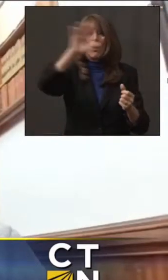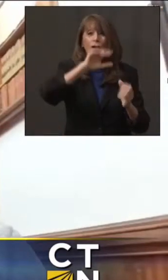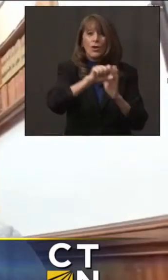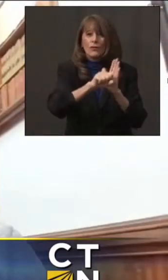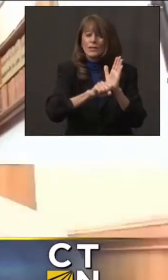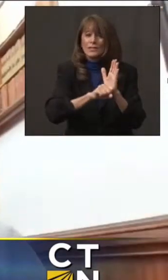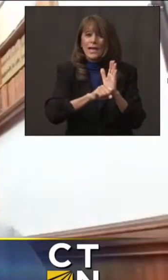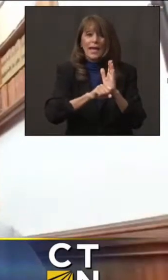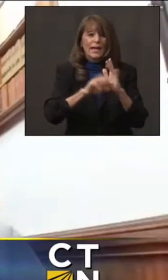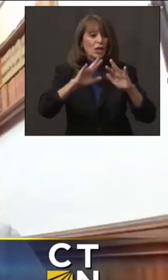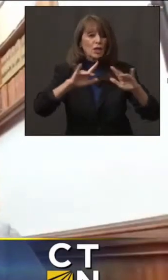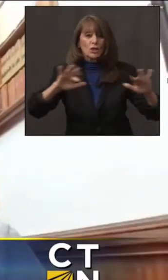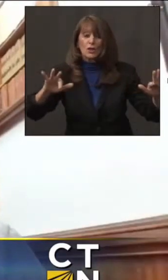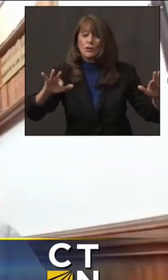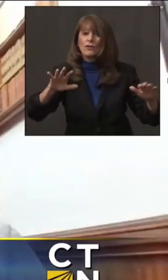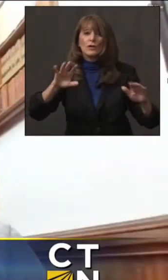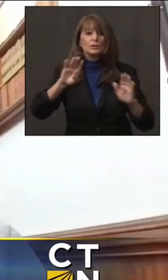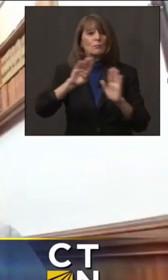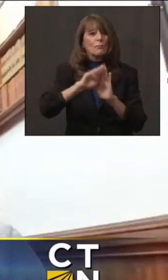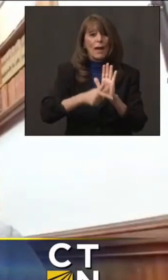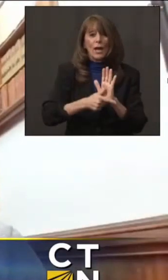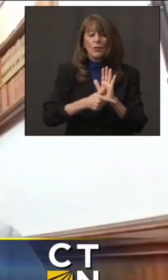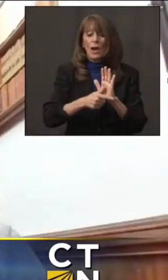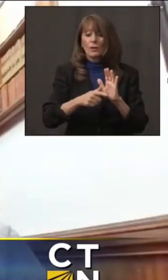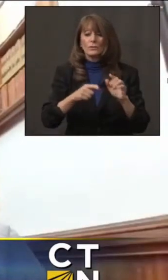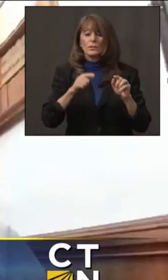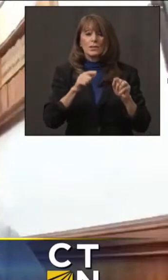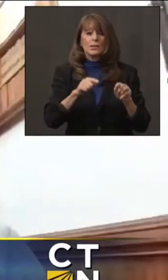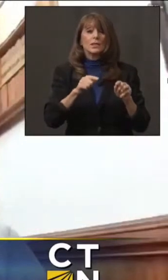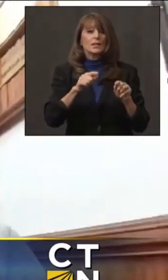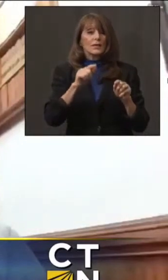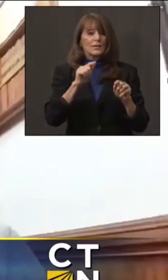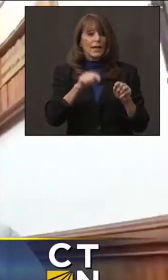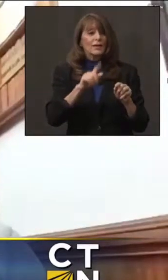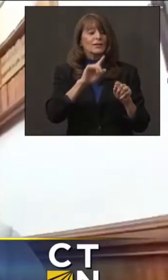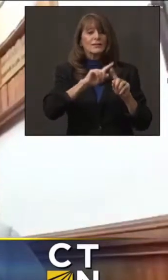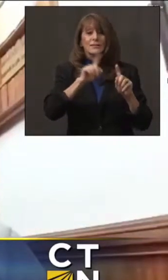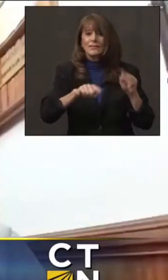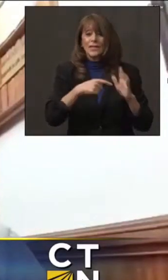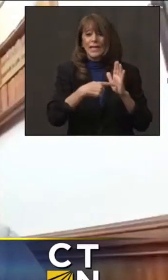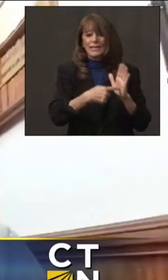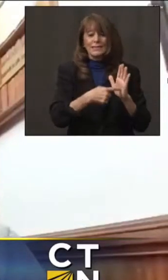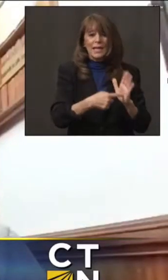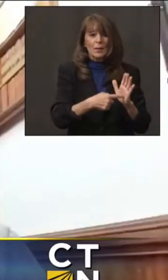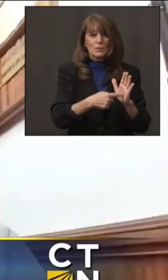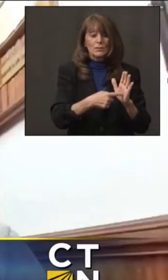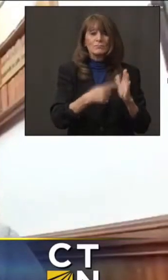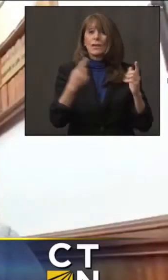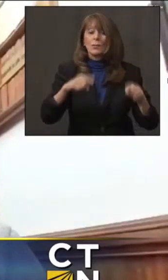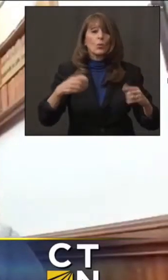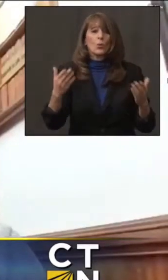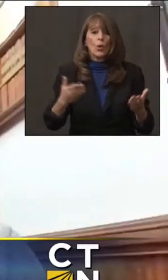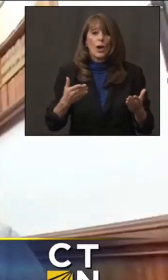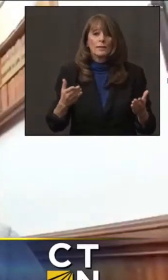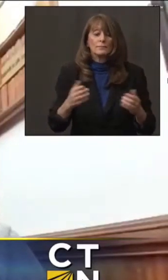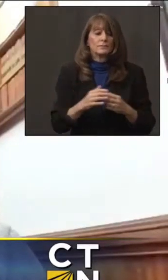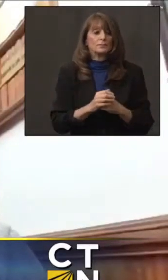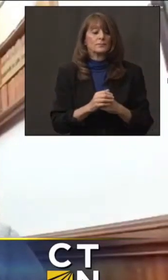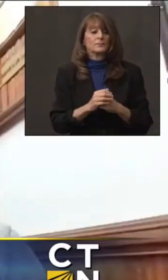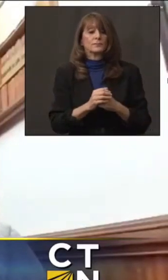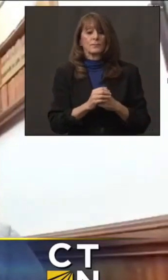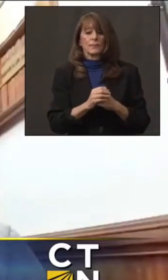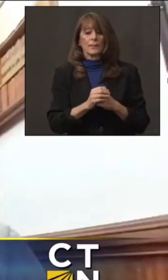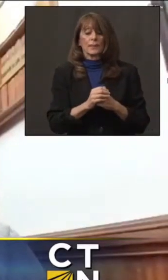diverse backgrounds. And based upon even Dr. Edie's example, what you see is that when individuals who